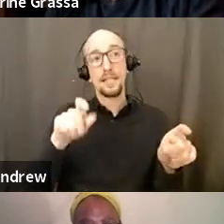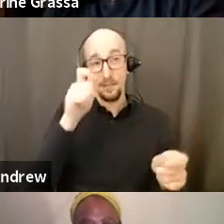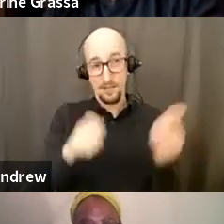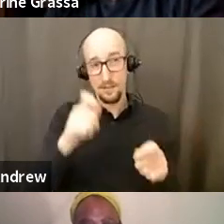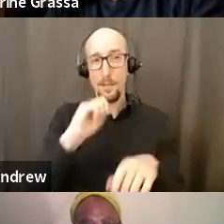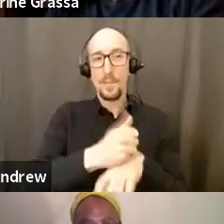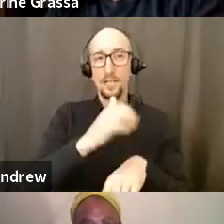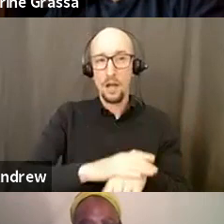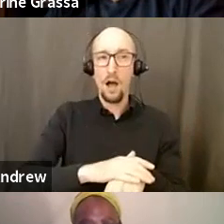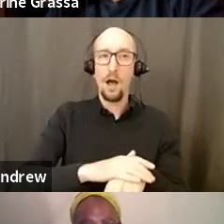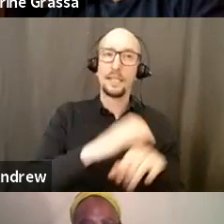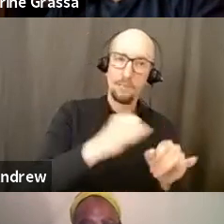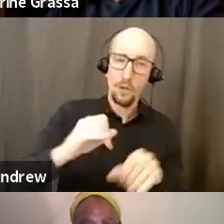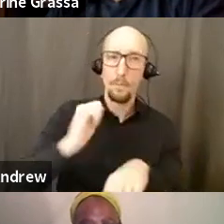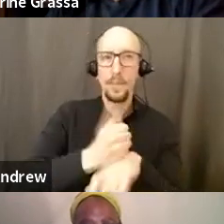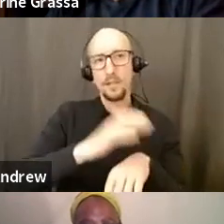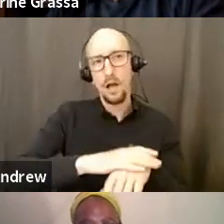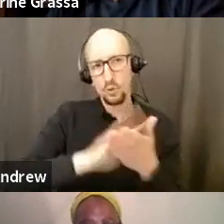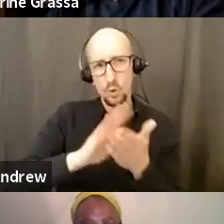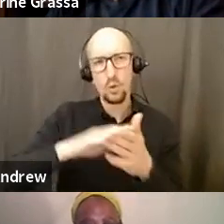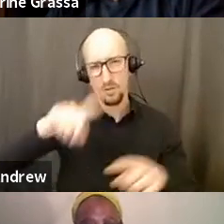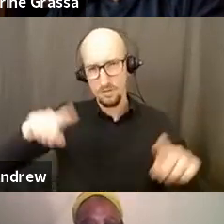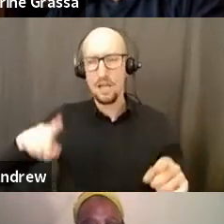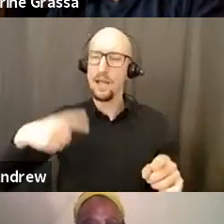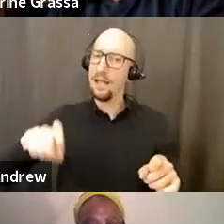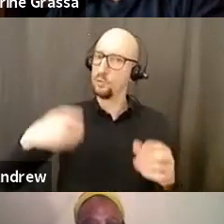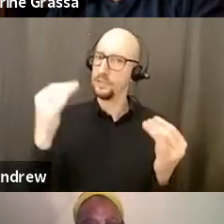And I'll leave it at that. Ms. Sullivan, your hand's up.